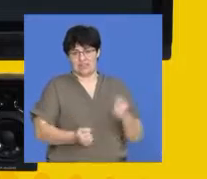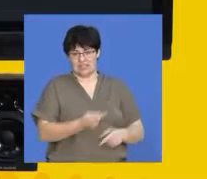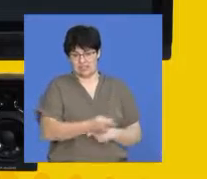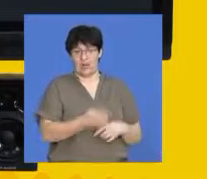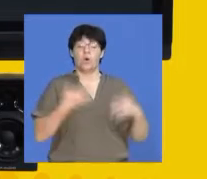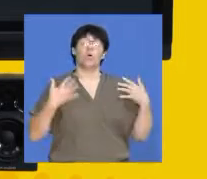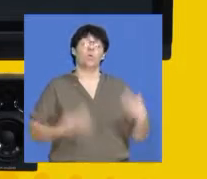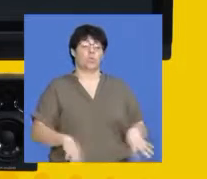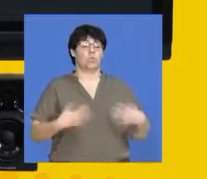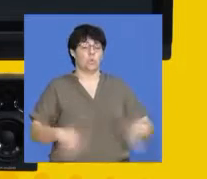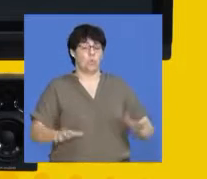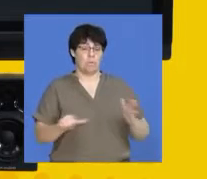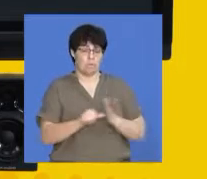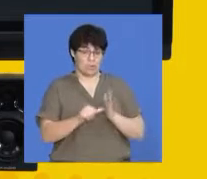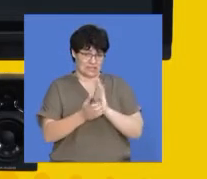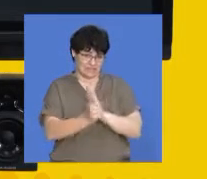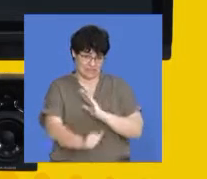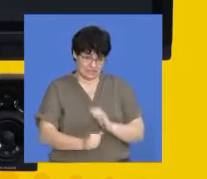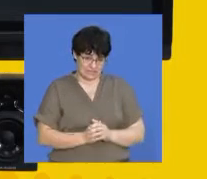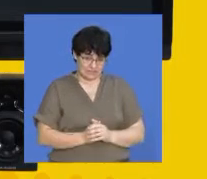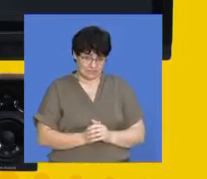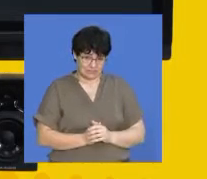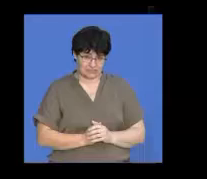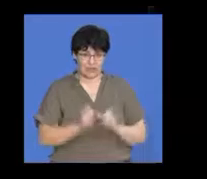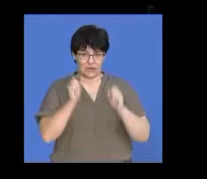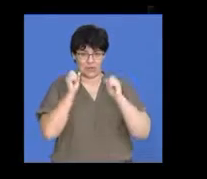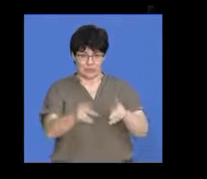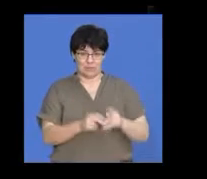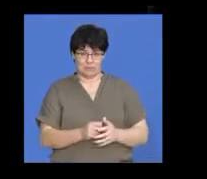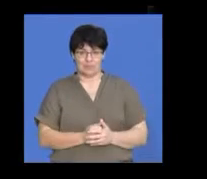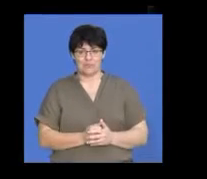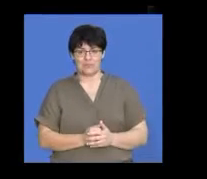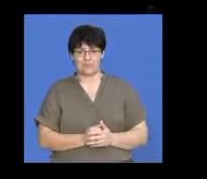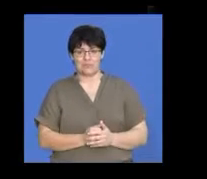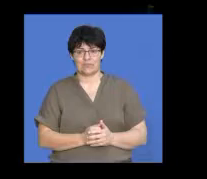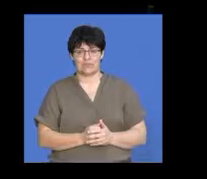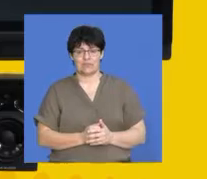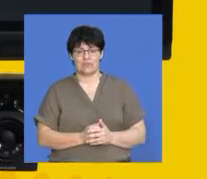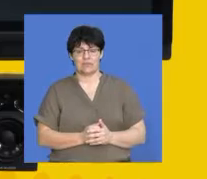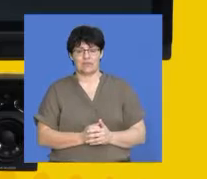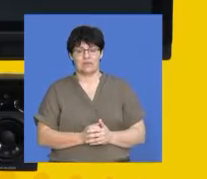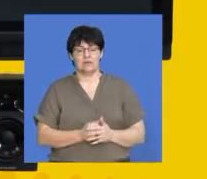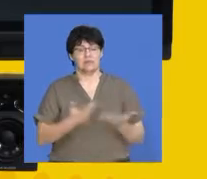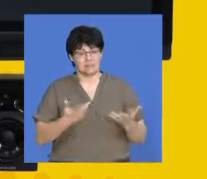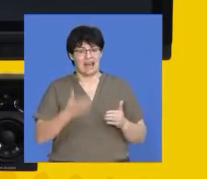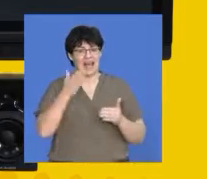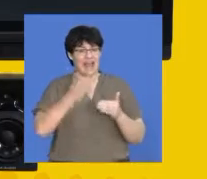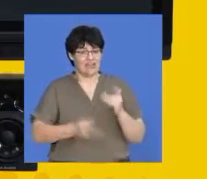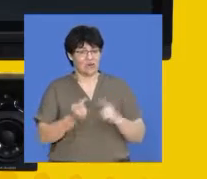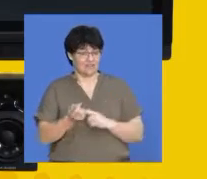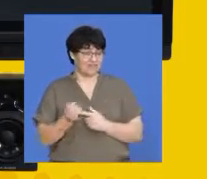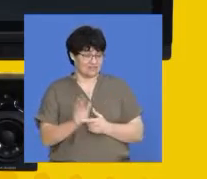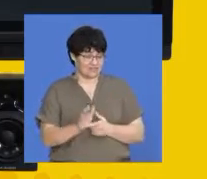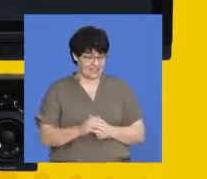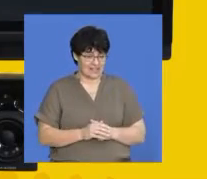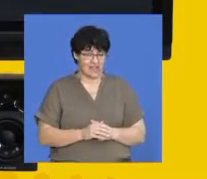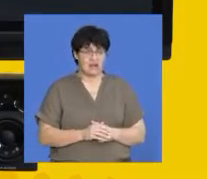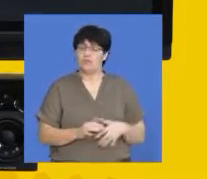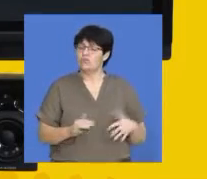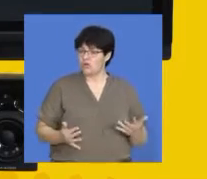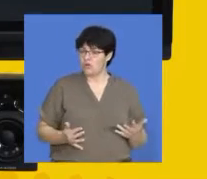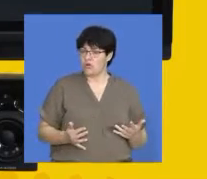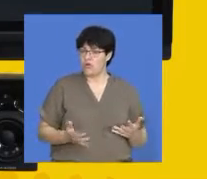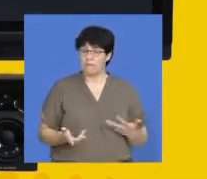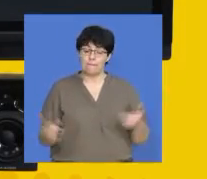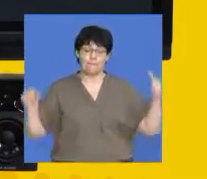is a very, very important skill, guys. Okay. So that is the end of this segment, guys. So when